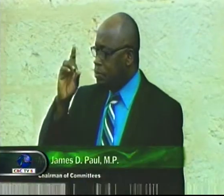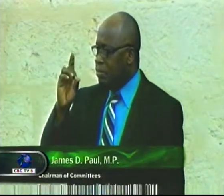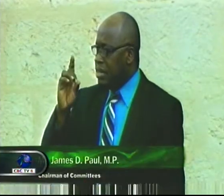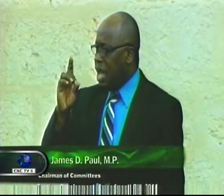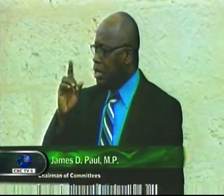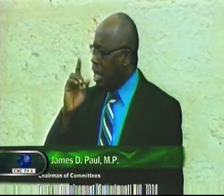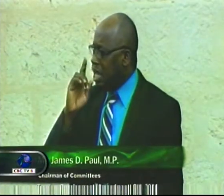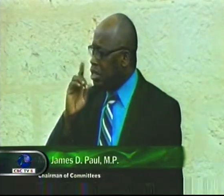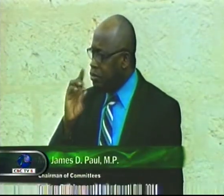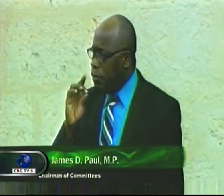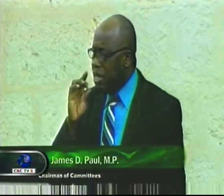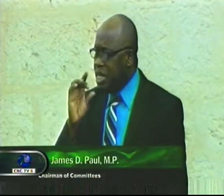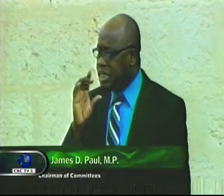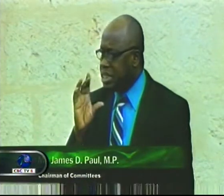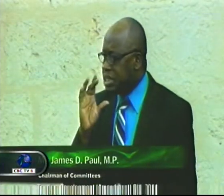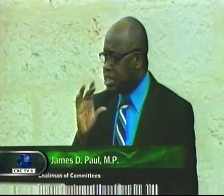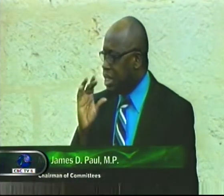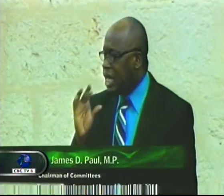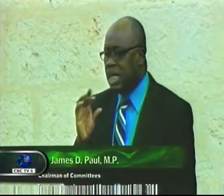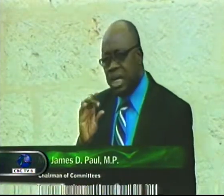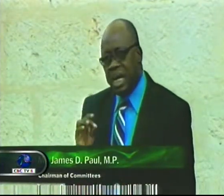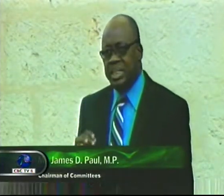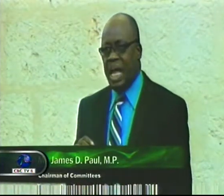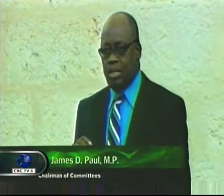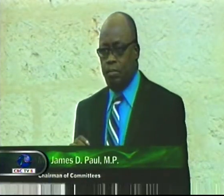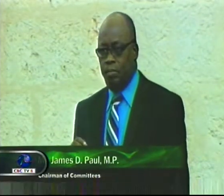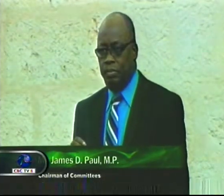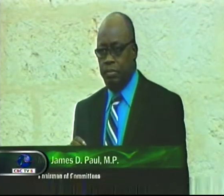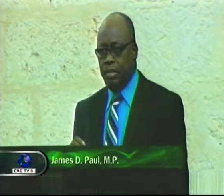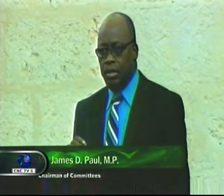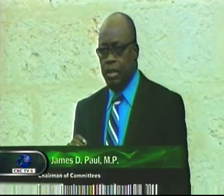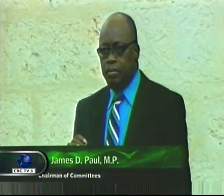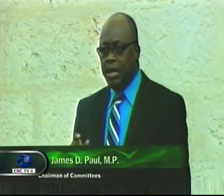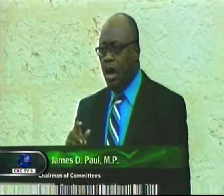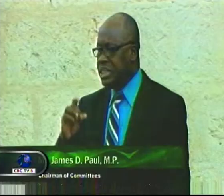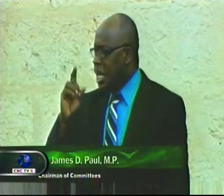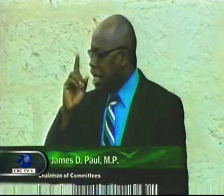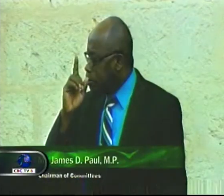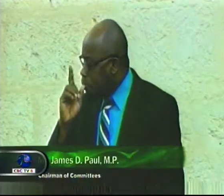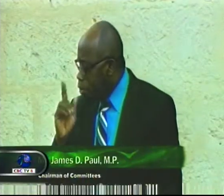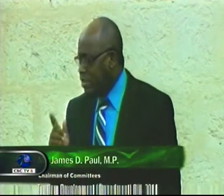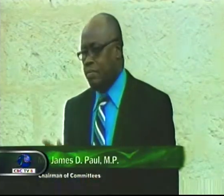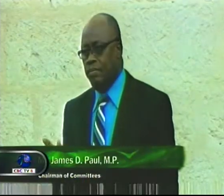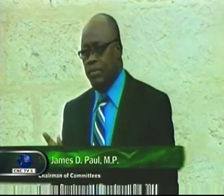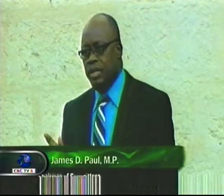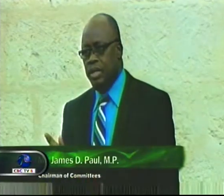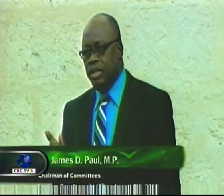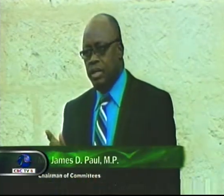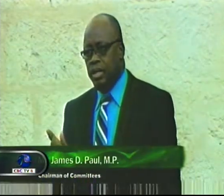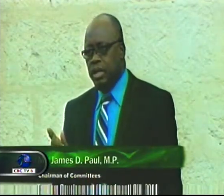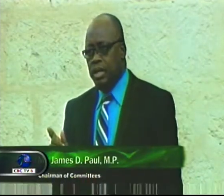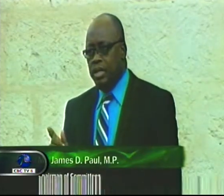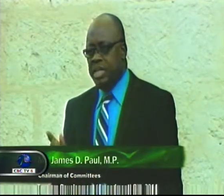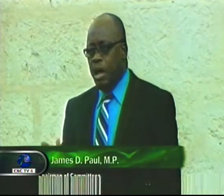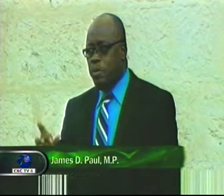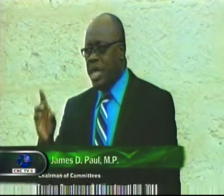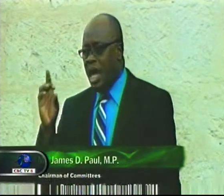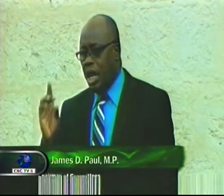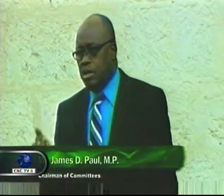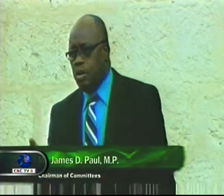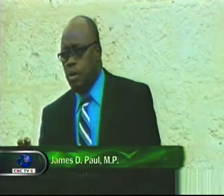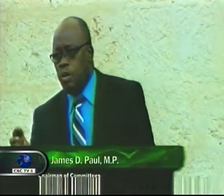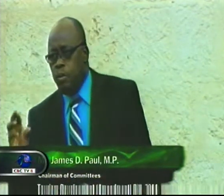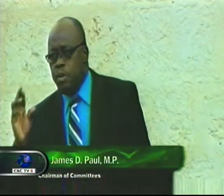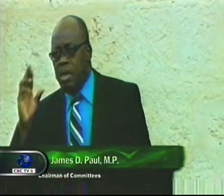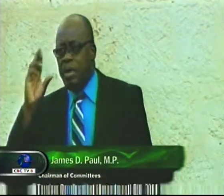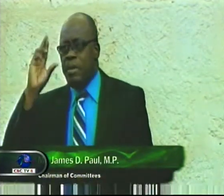legislators, we need to start to look at that, because it has been proven that we